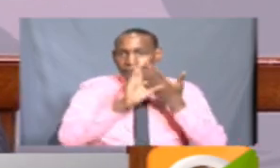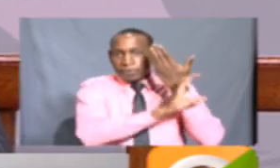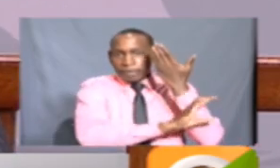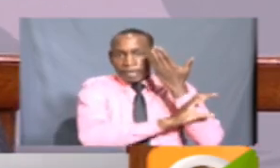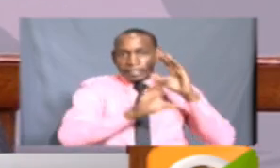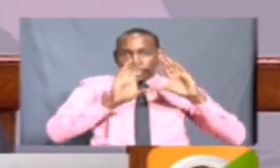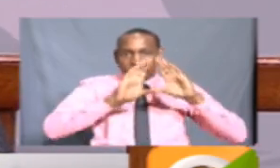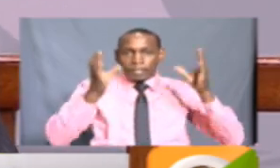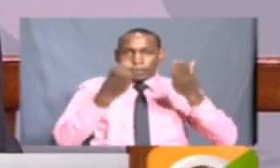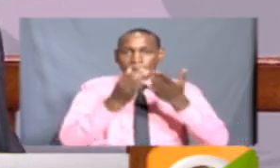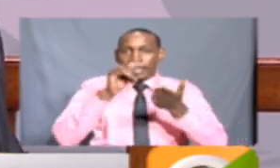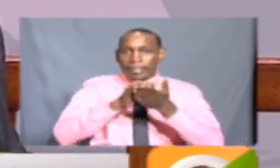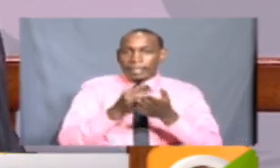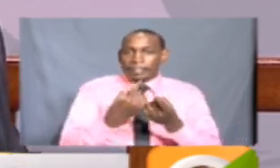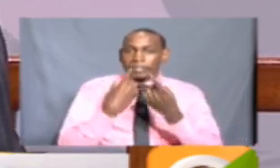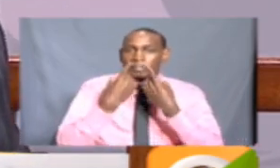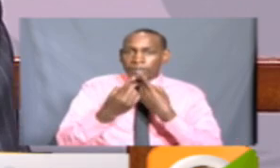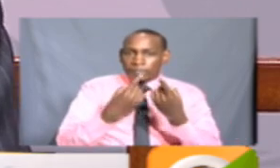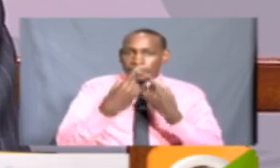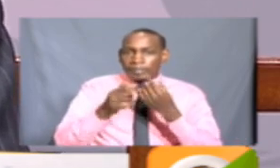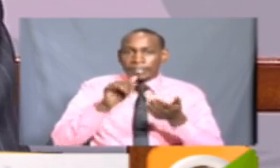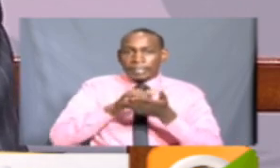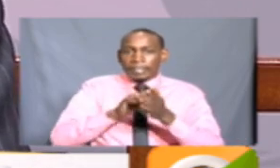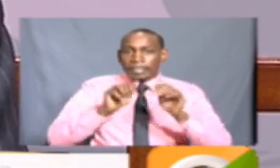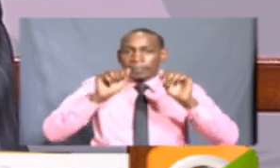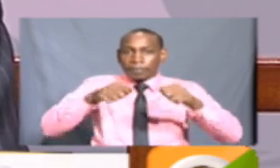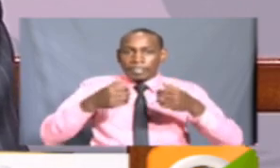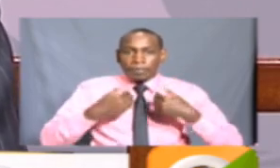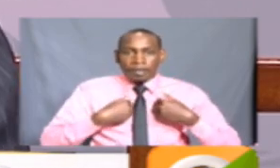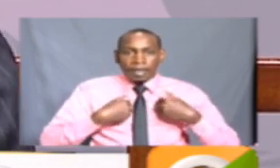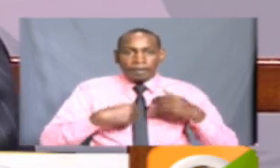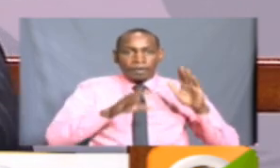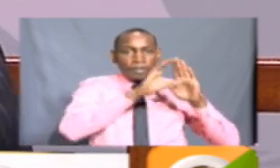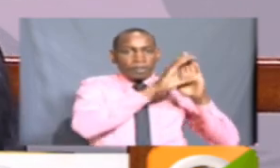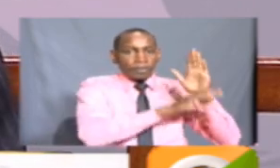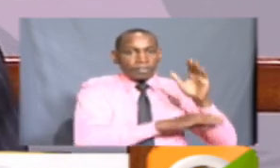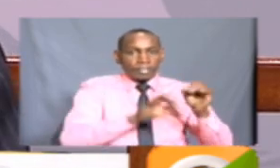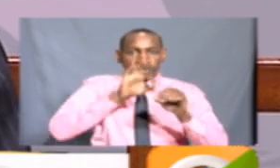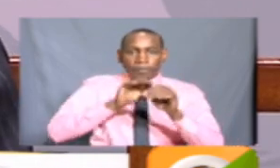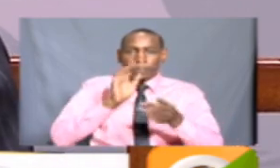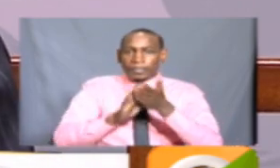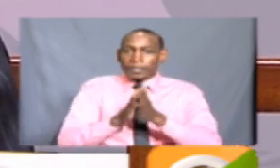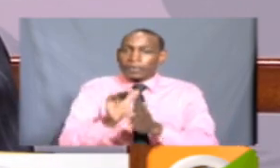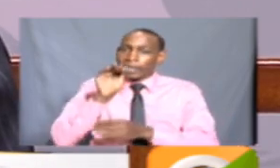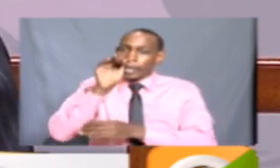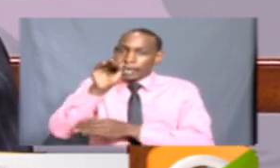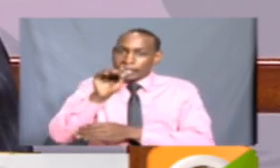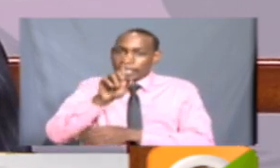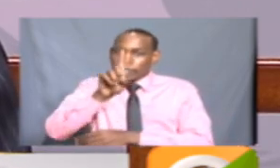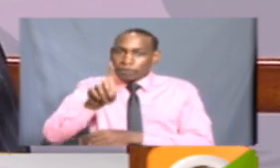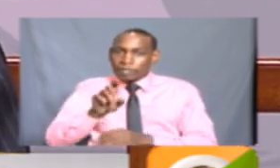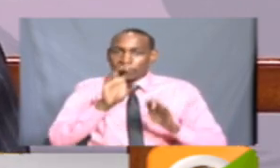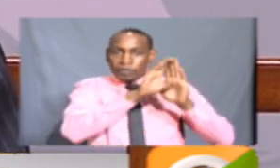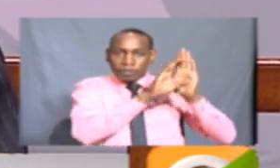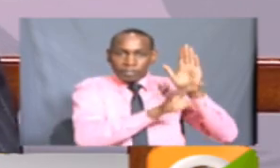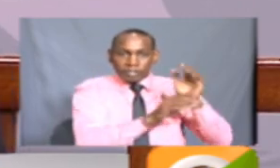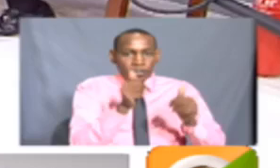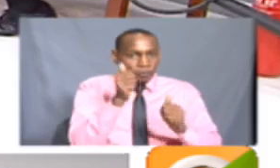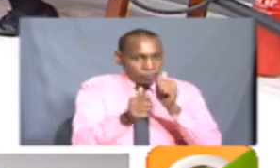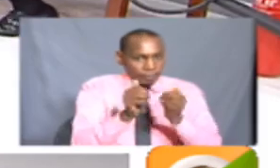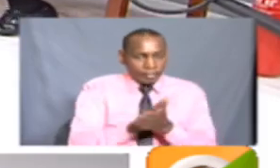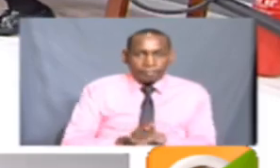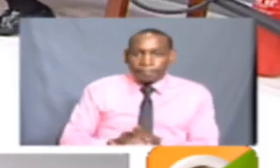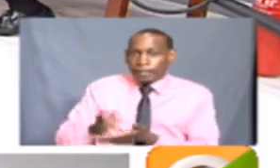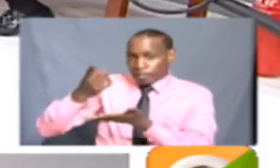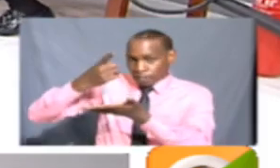that talks about the inevitability of a referendum without asking what the referendum questions are going to be.